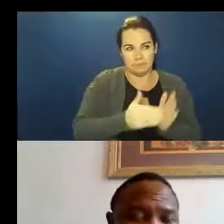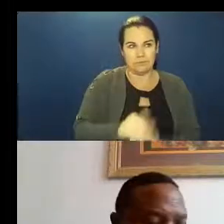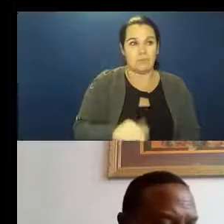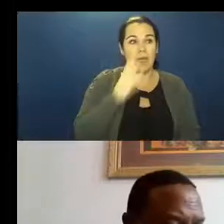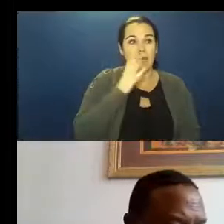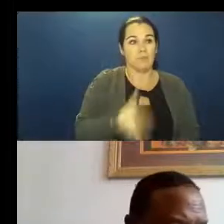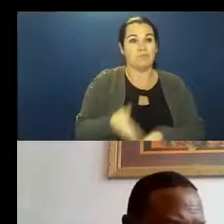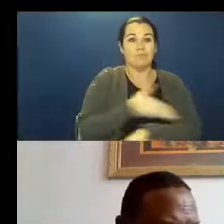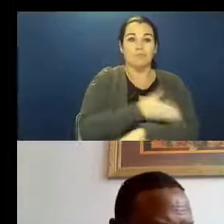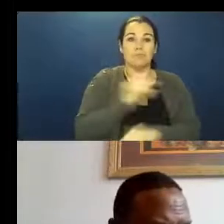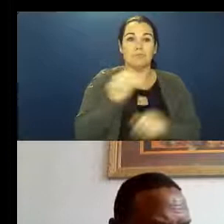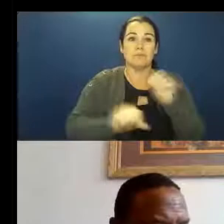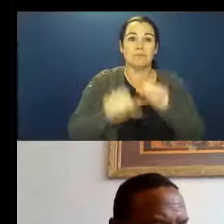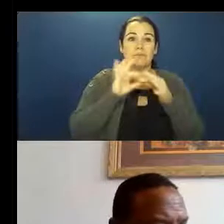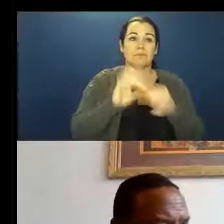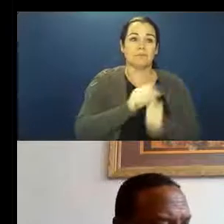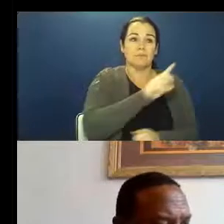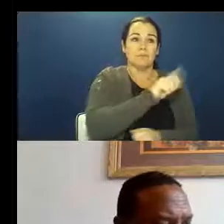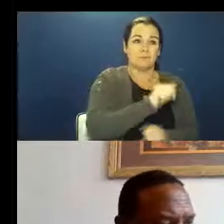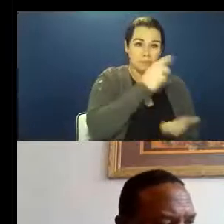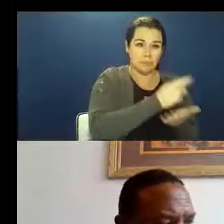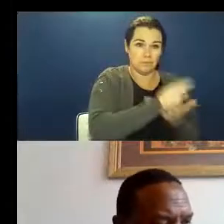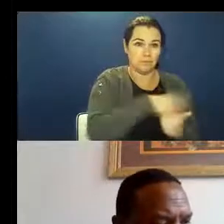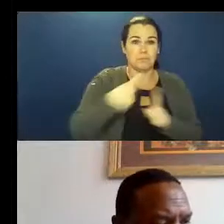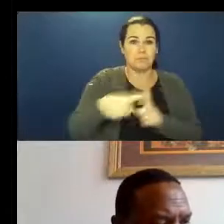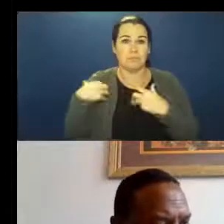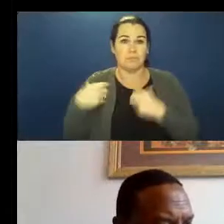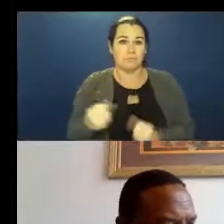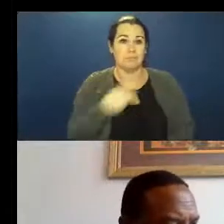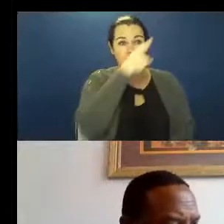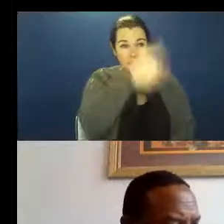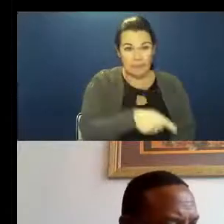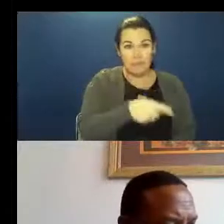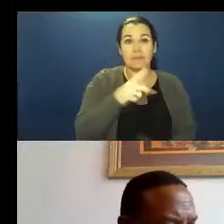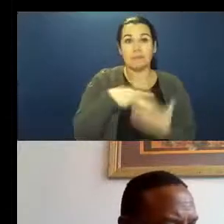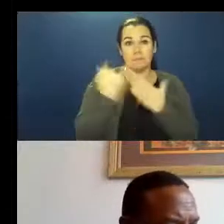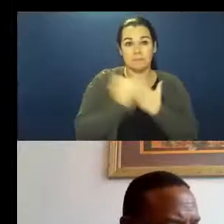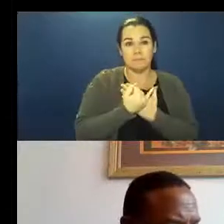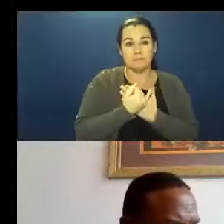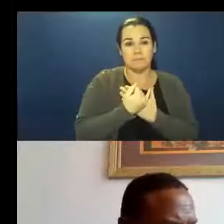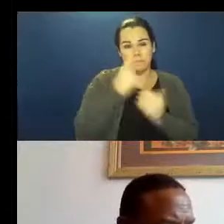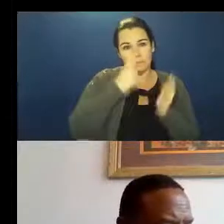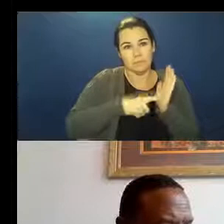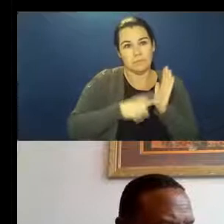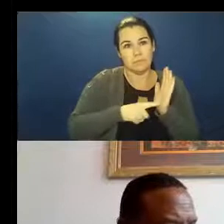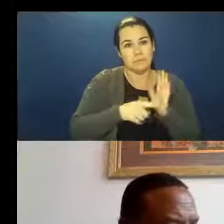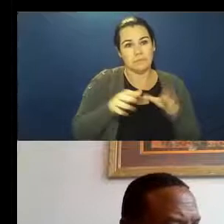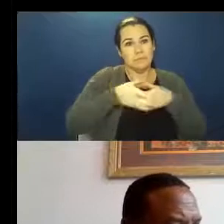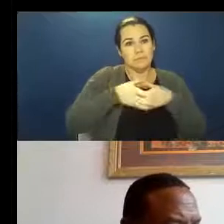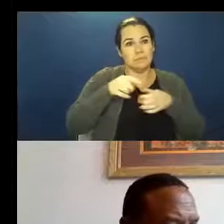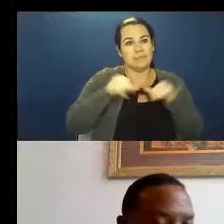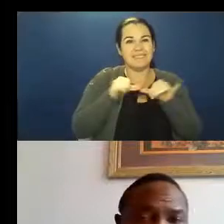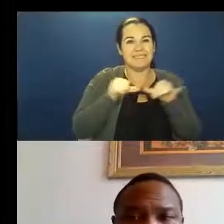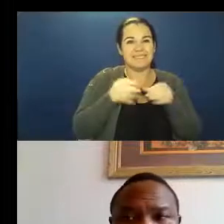rehabilitation in health. So this particular project really looks at the MSIs and more